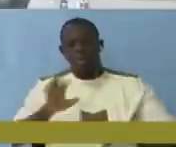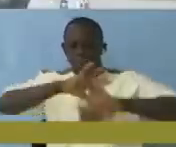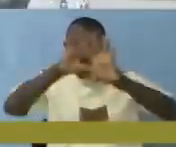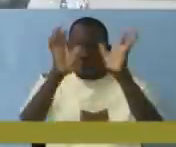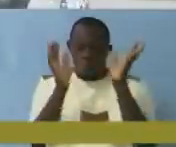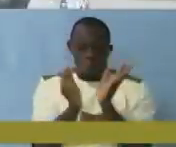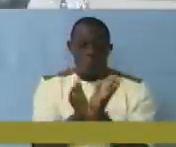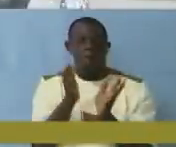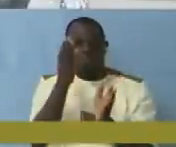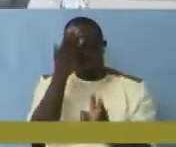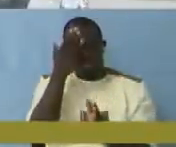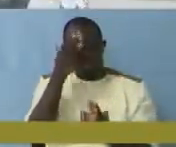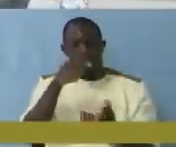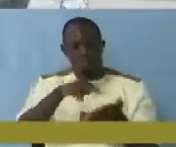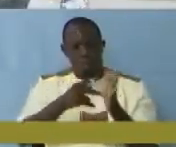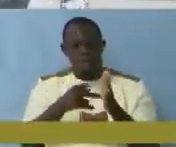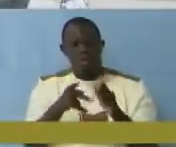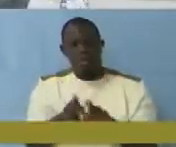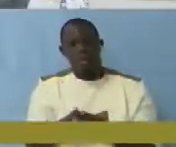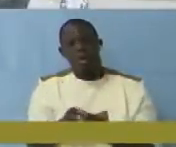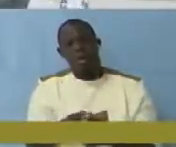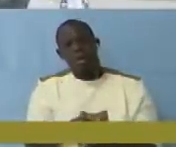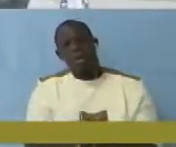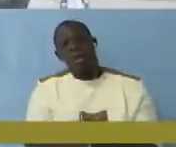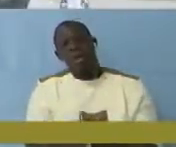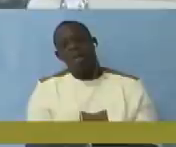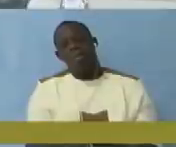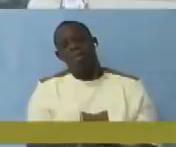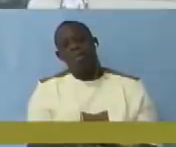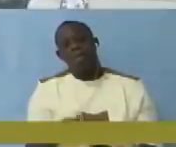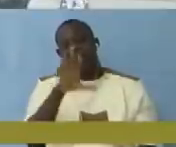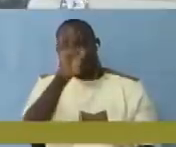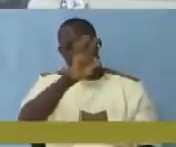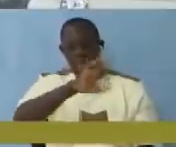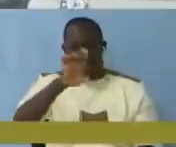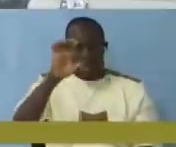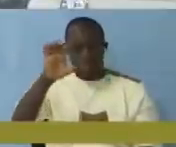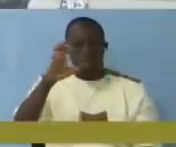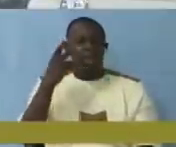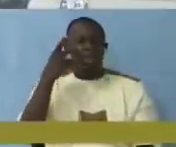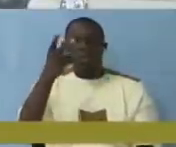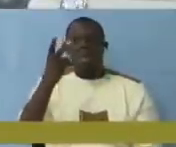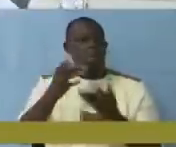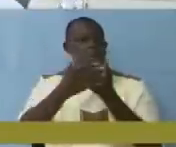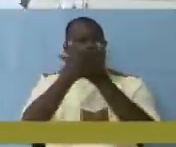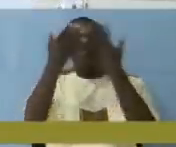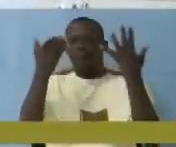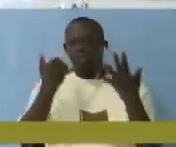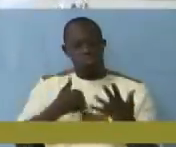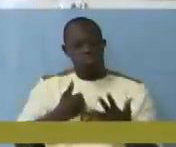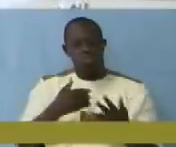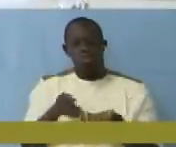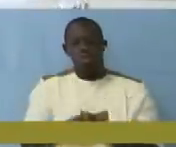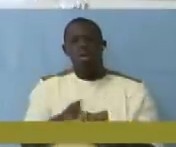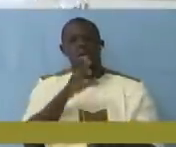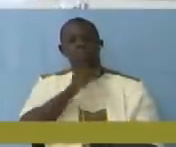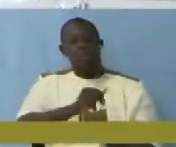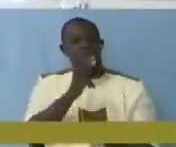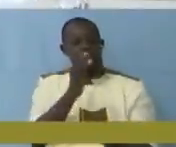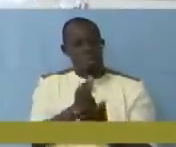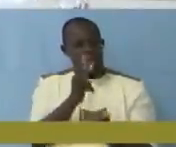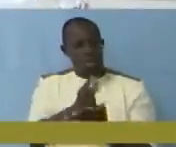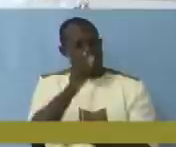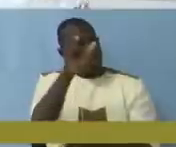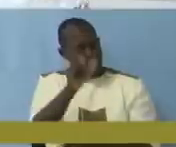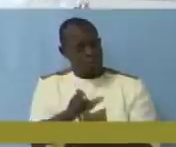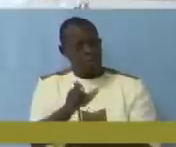that it is the TRC has so many people. But I'm just coming. Witness, save us with that example. Just answer the